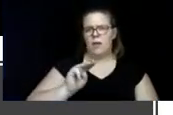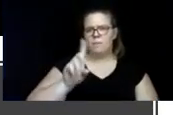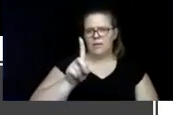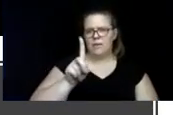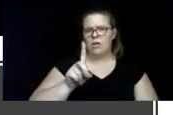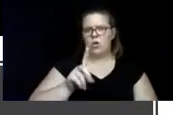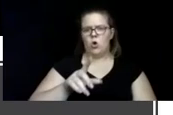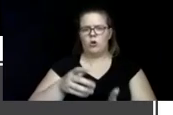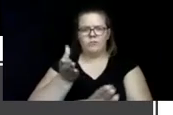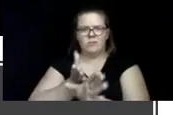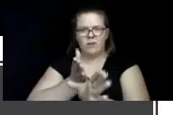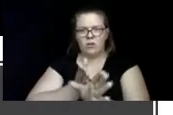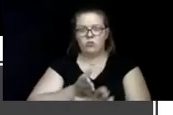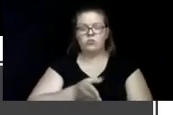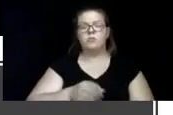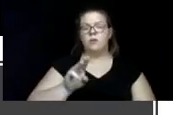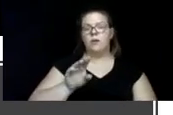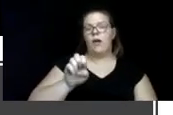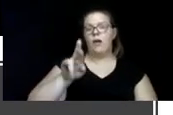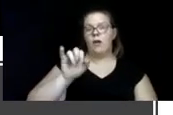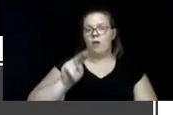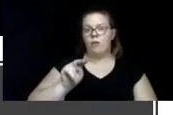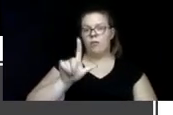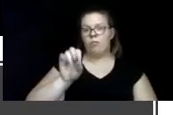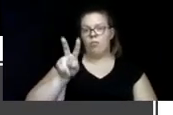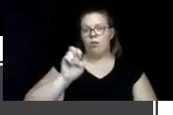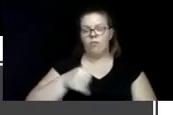Love, she's a social worker. And then my care line